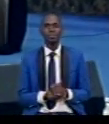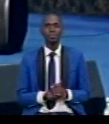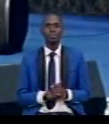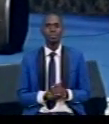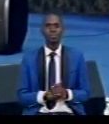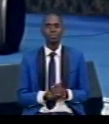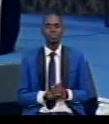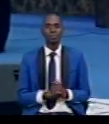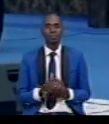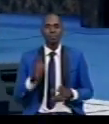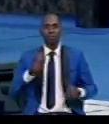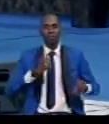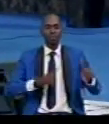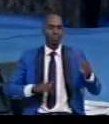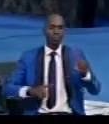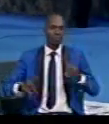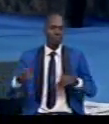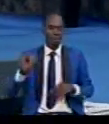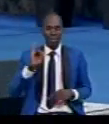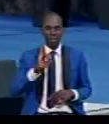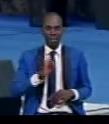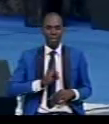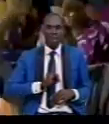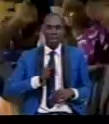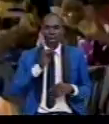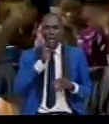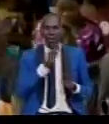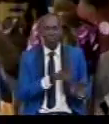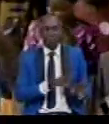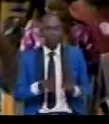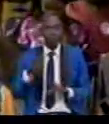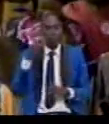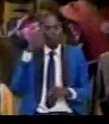I am ready for my miracle.